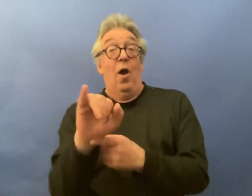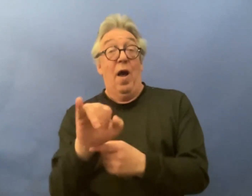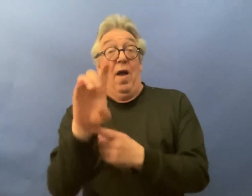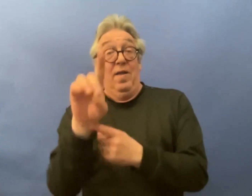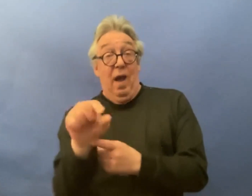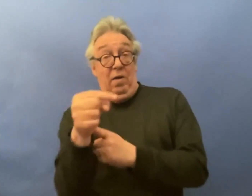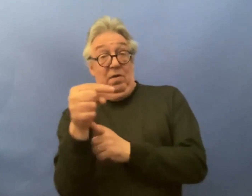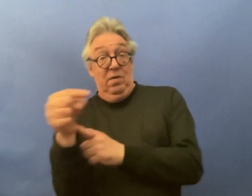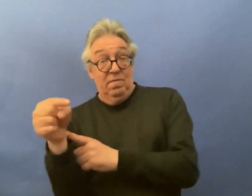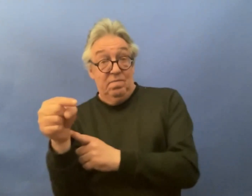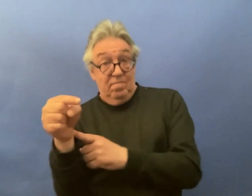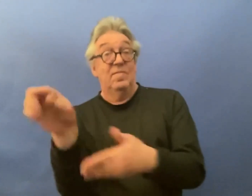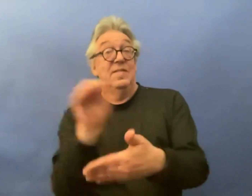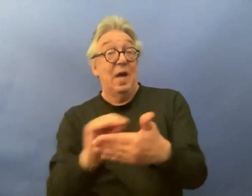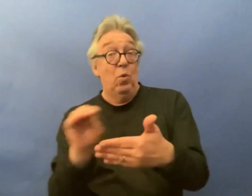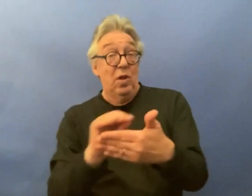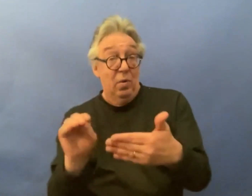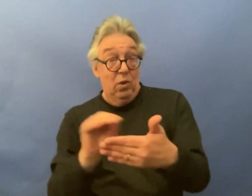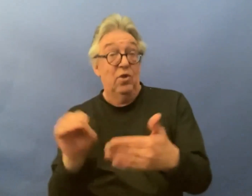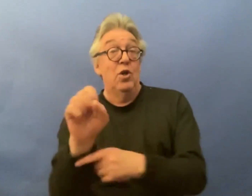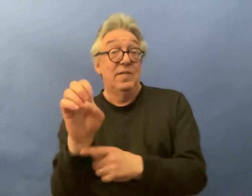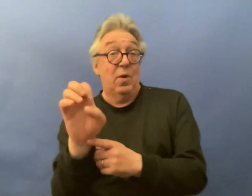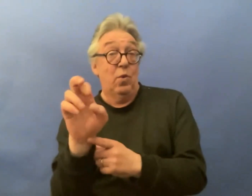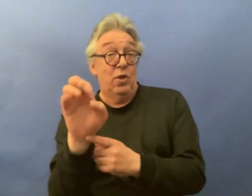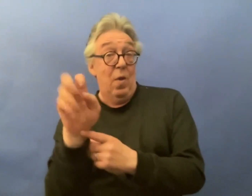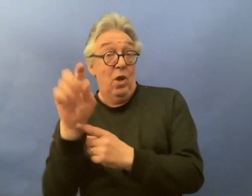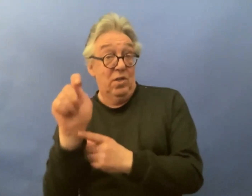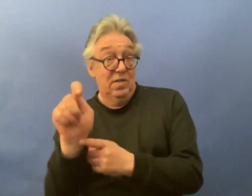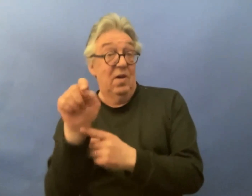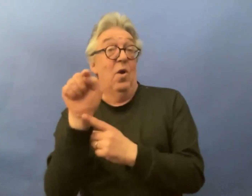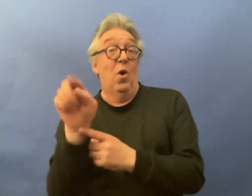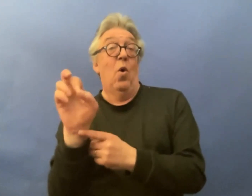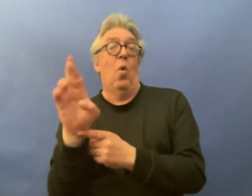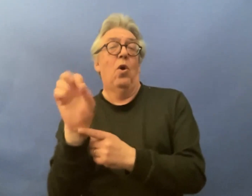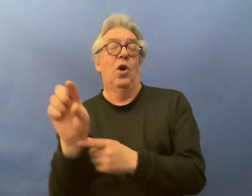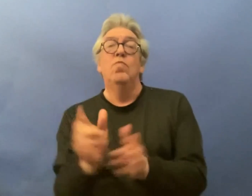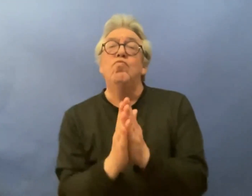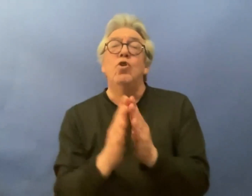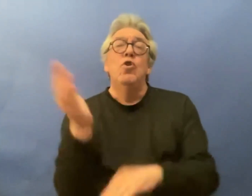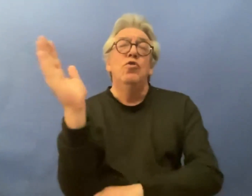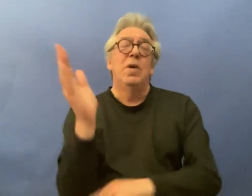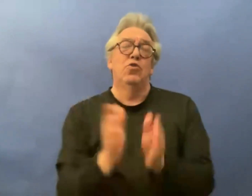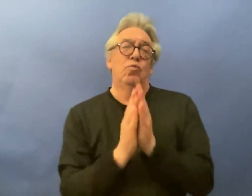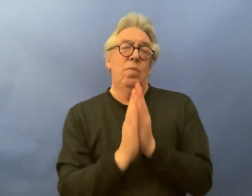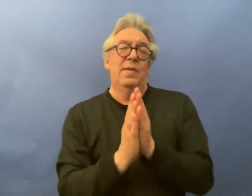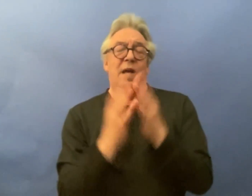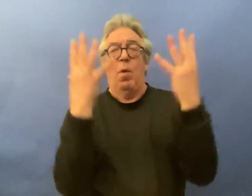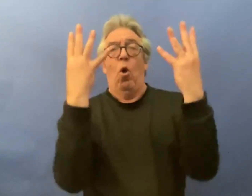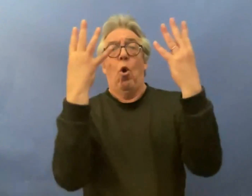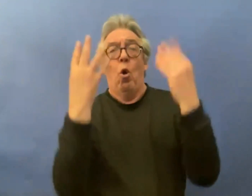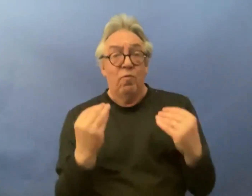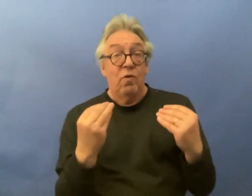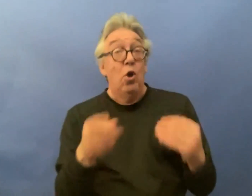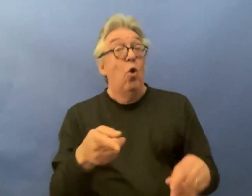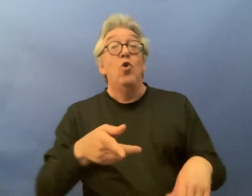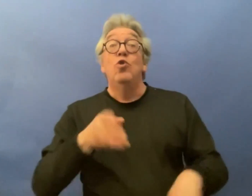webinars@ida-secretariat.org. We request all speakers to kindly keep to the time and keep their cameras off if not